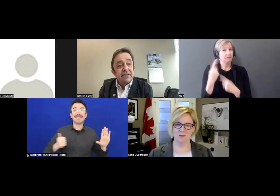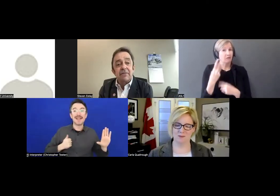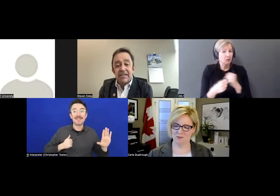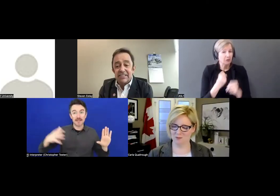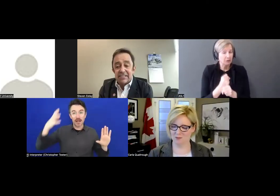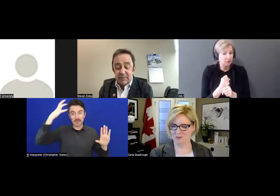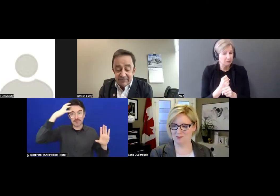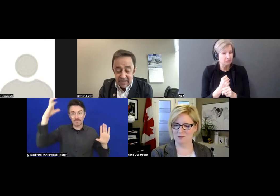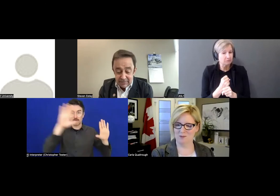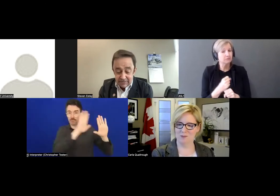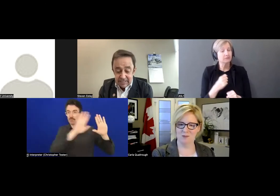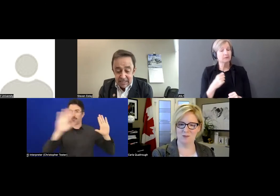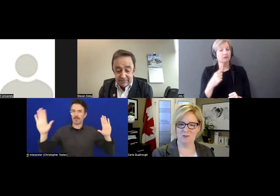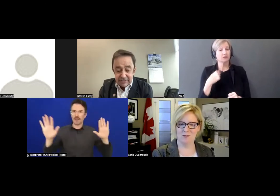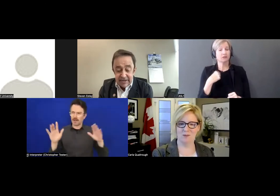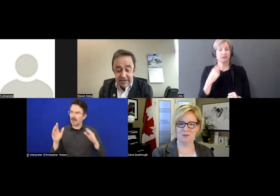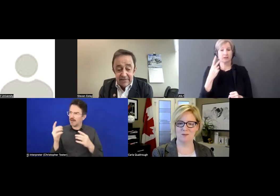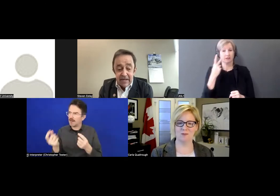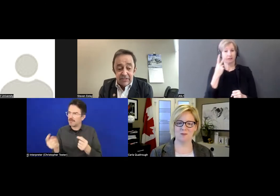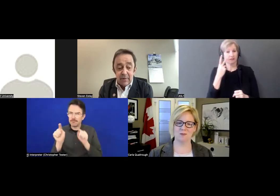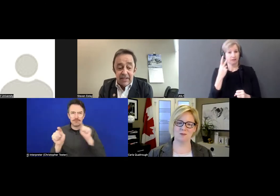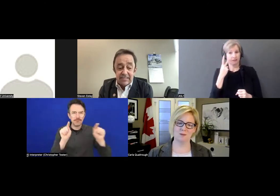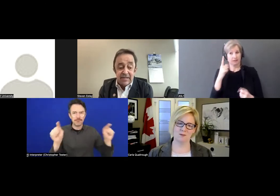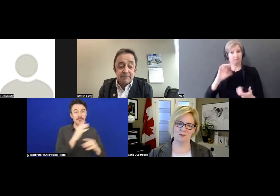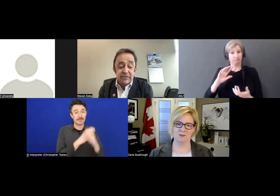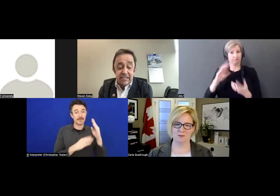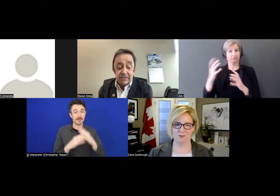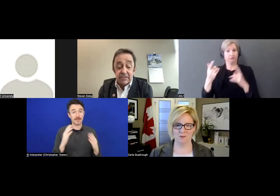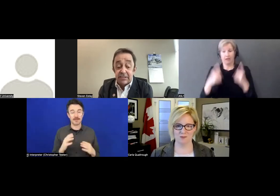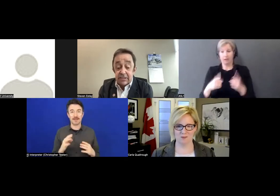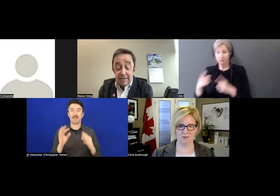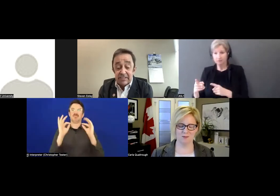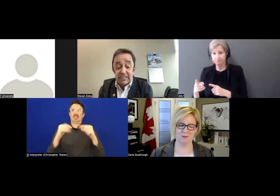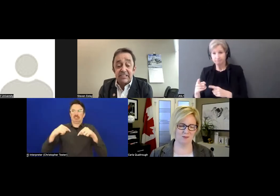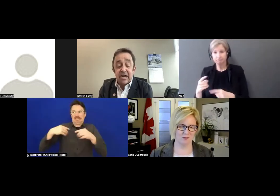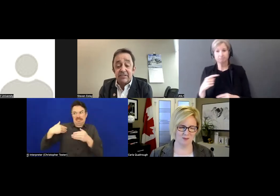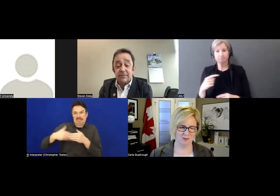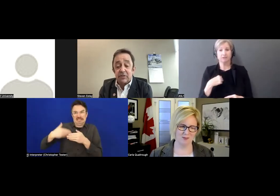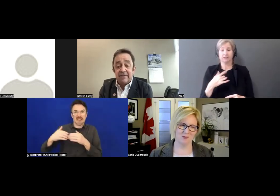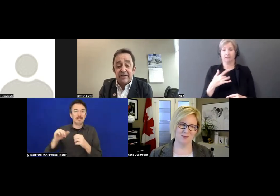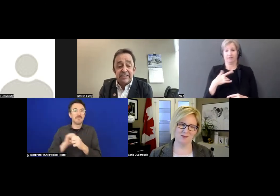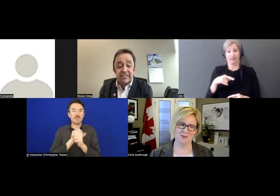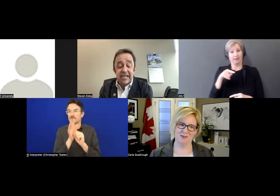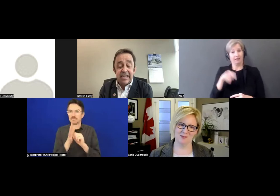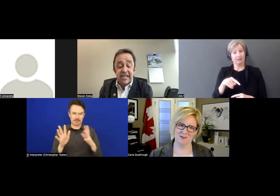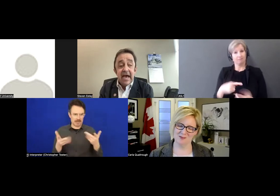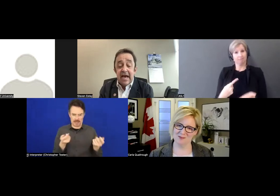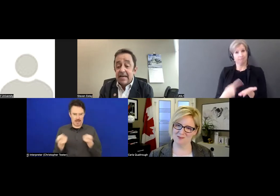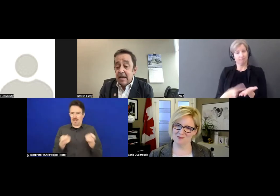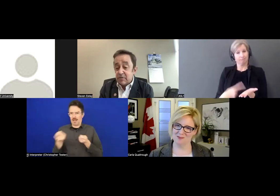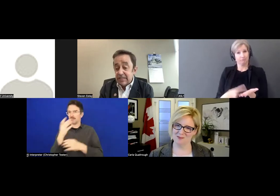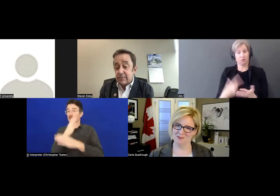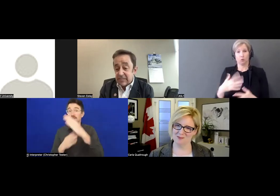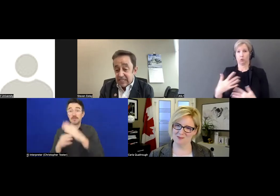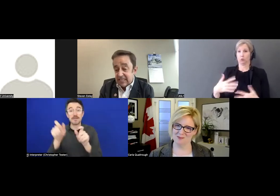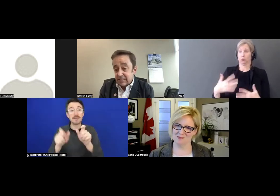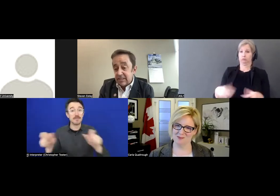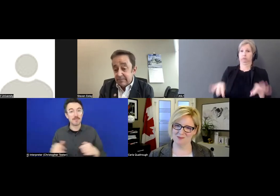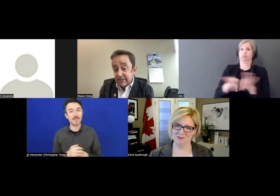given the crisis that we found ourselves in. So I think it's a particularly timely discussion we're having today, and I'm